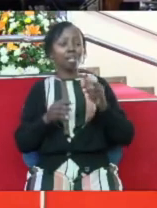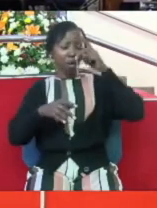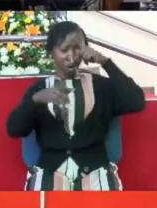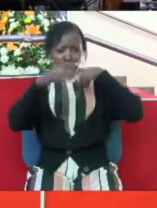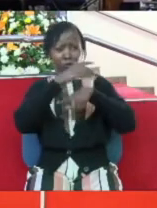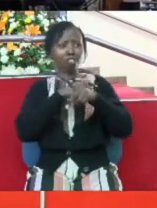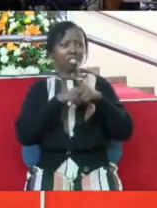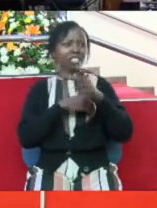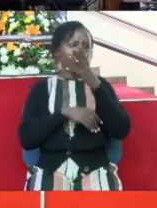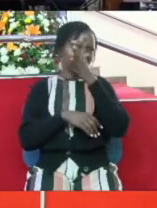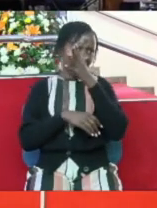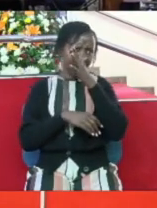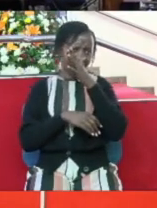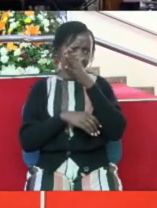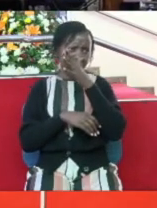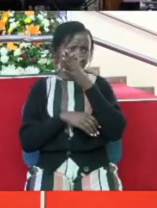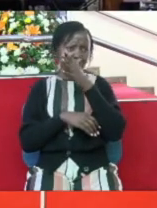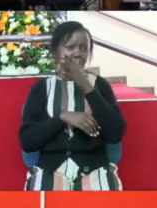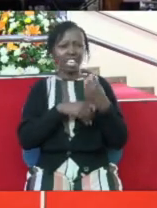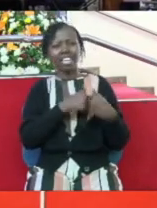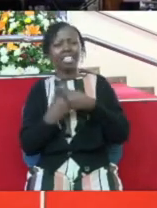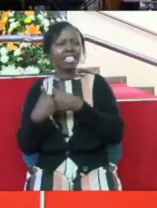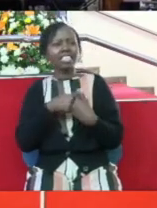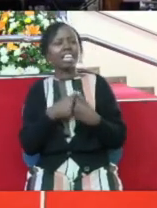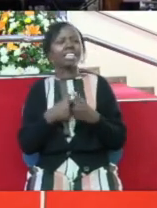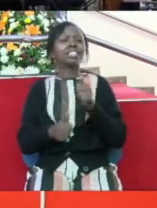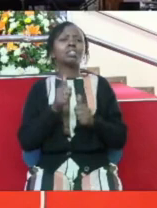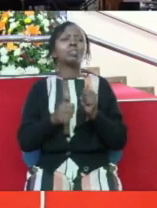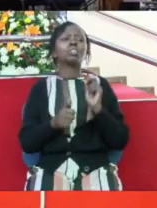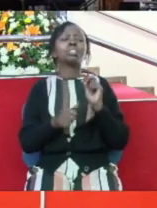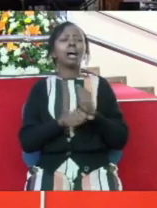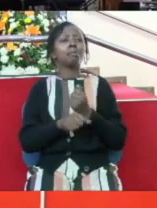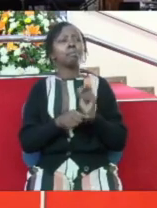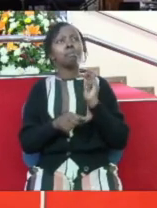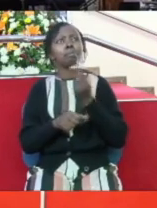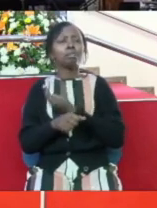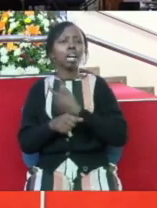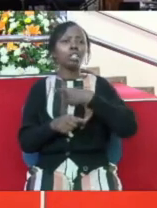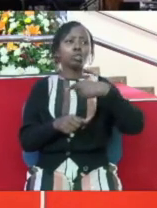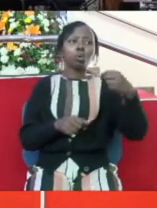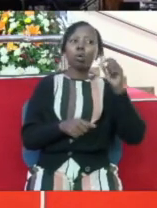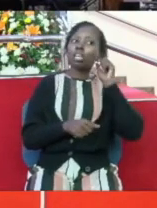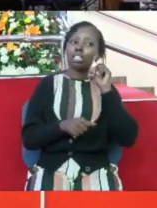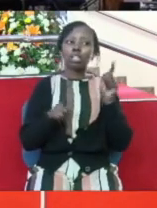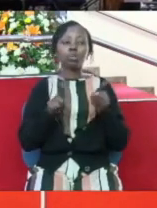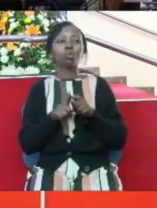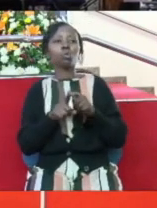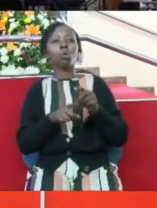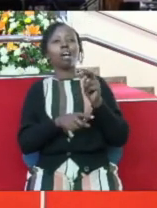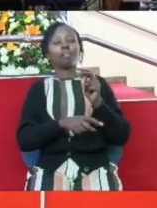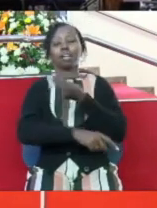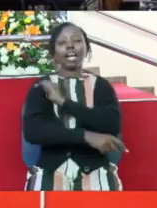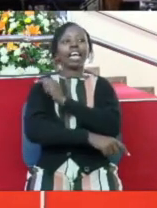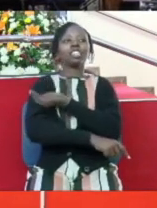fulani. Winds that are causing us to run when we hear a Nigerian preacher is in town. Upepo ambao inatufanya tunakimbia tukisikia mhubiri wa